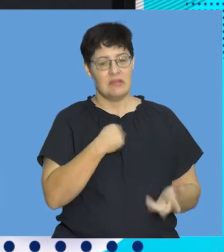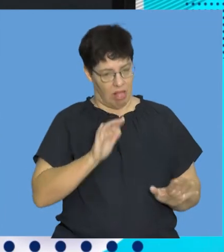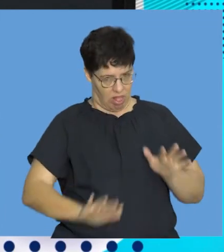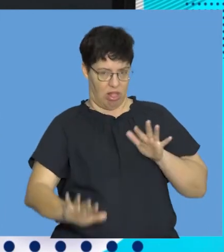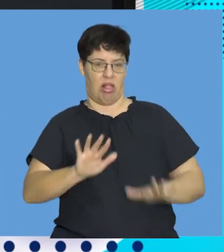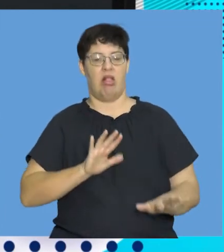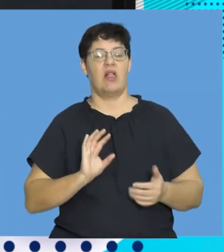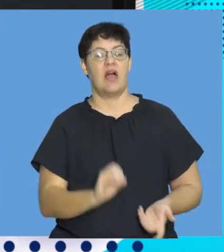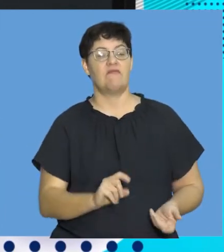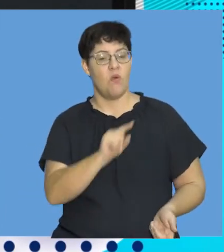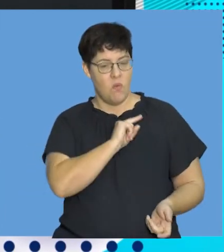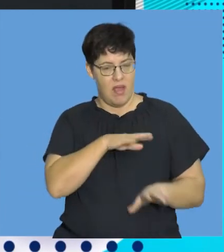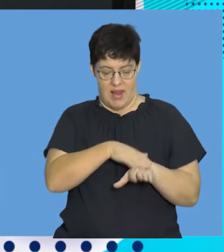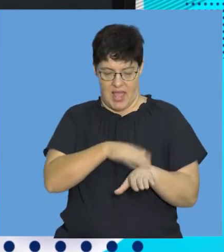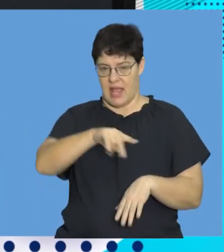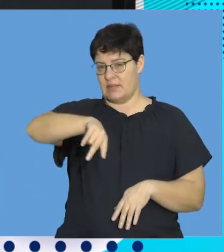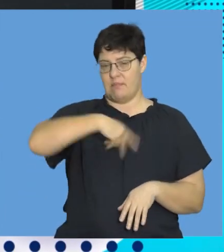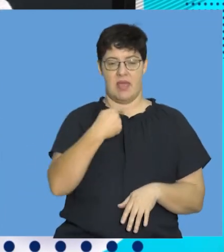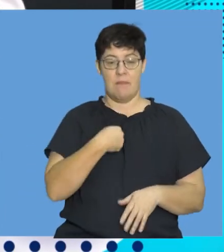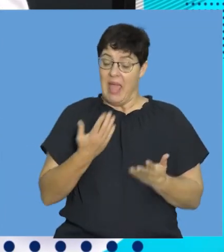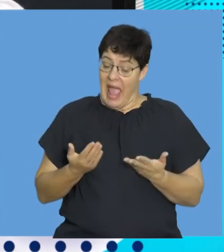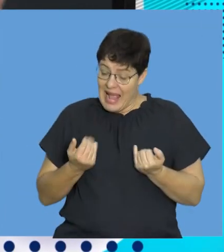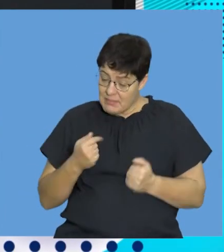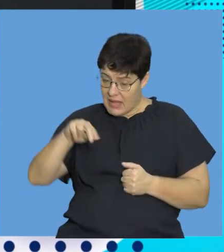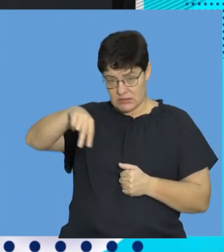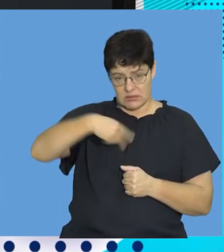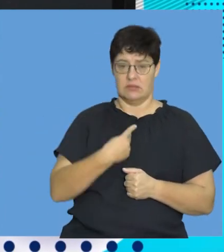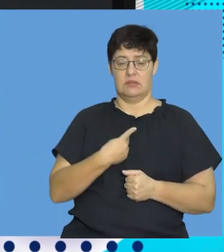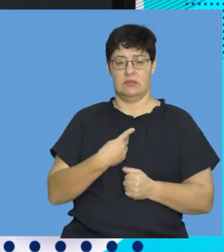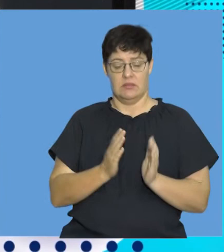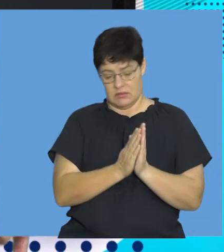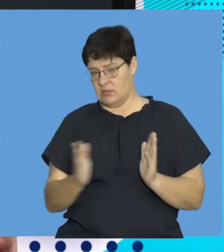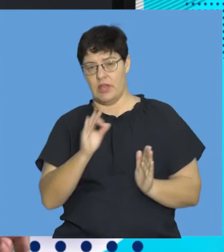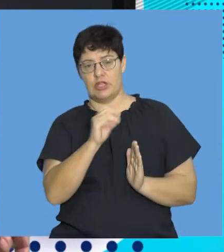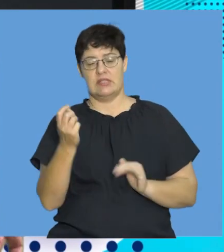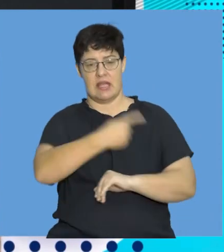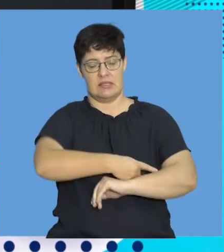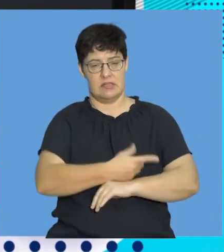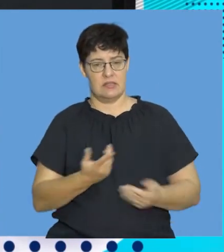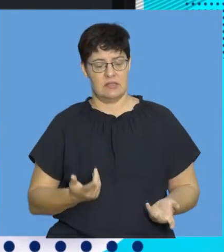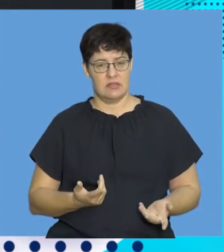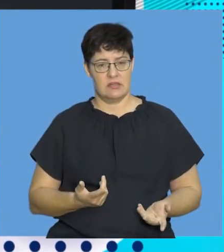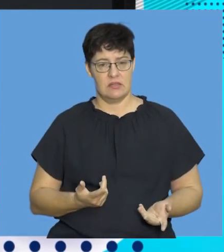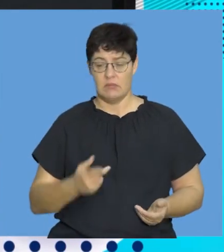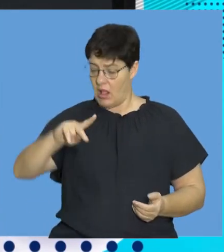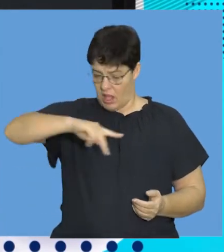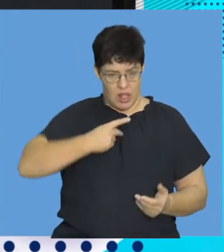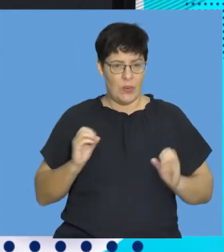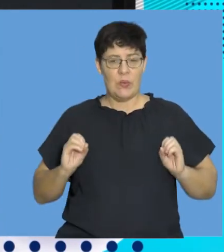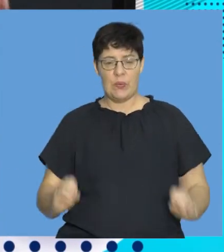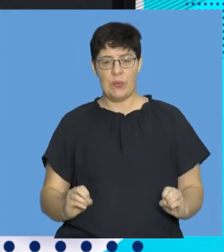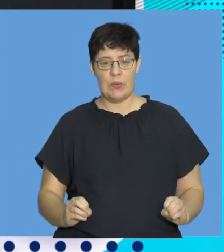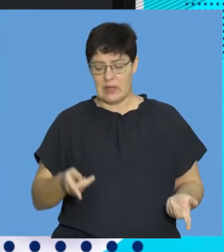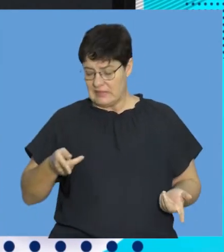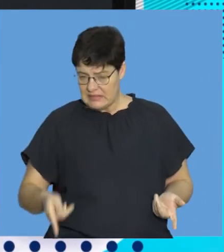precarious position. Why? Because you were expecting to receive the money within 30 days, you're not receiving the cash,